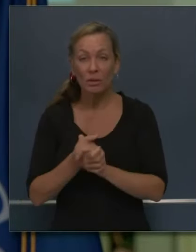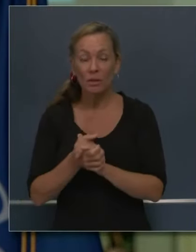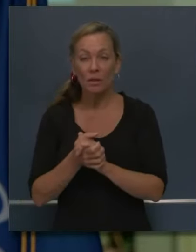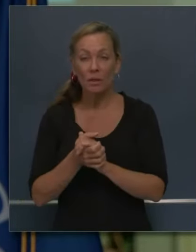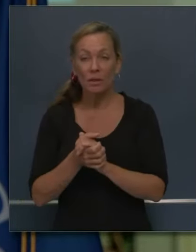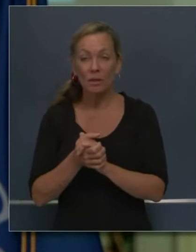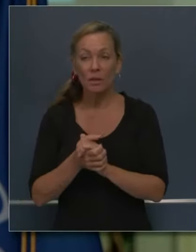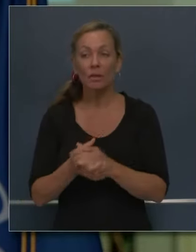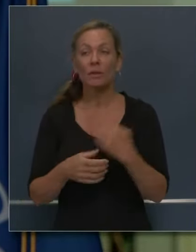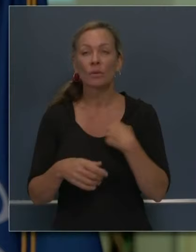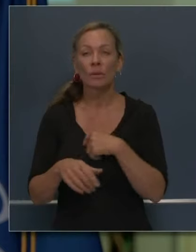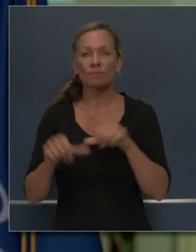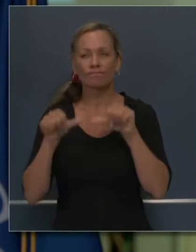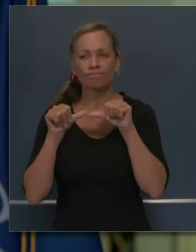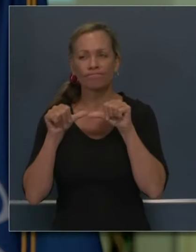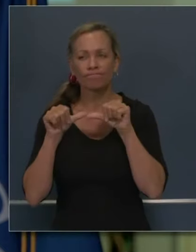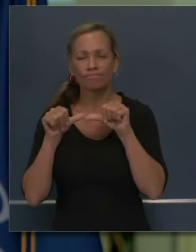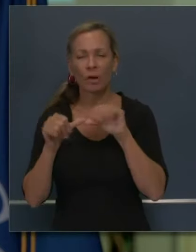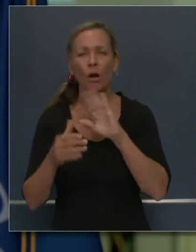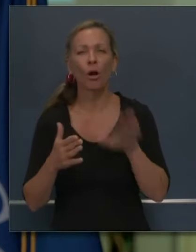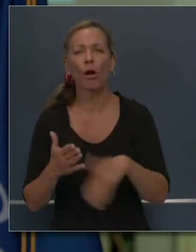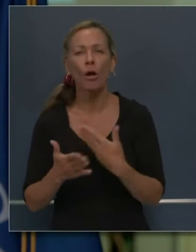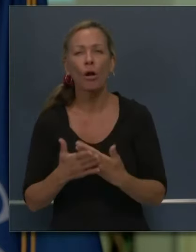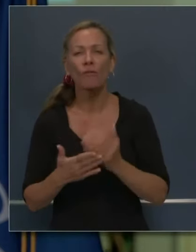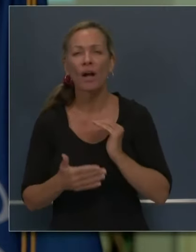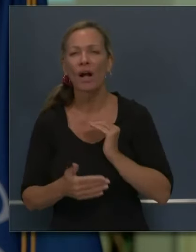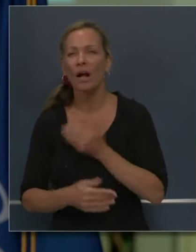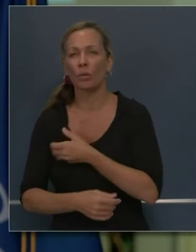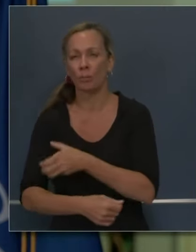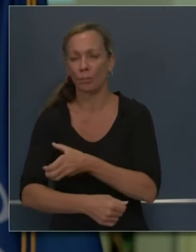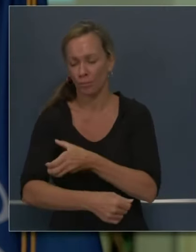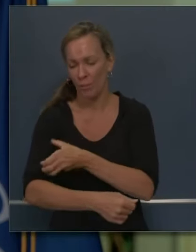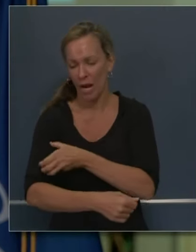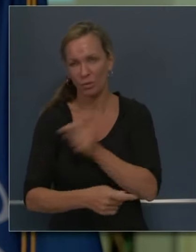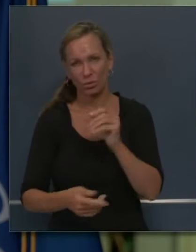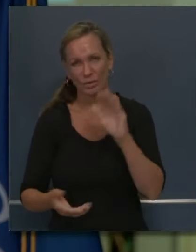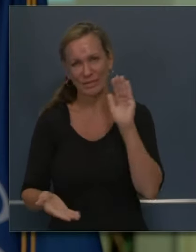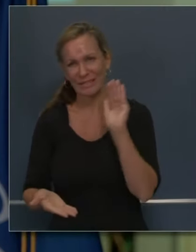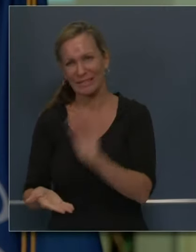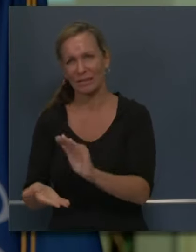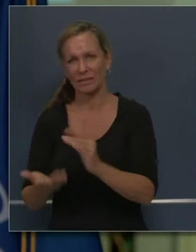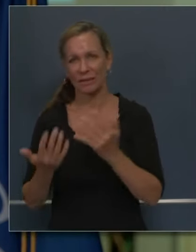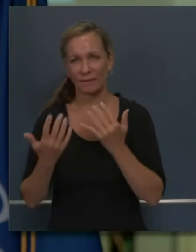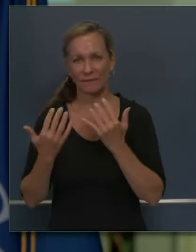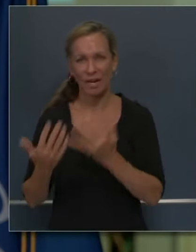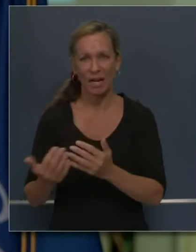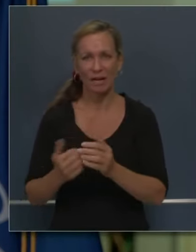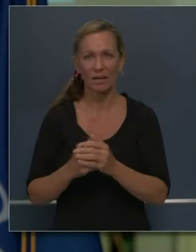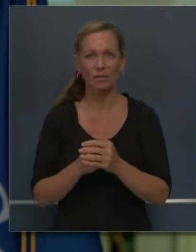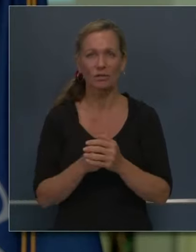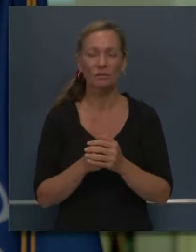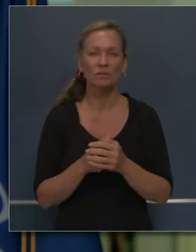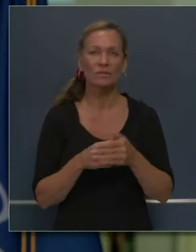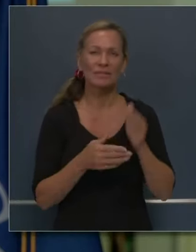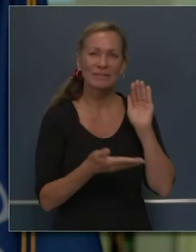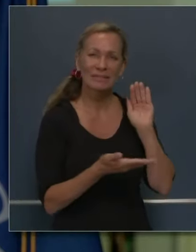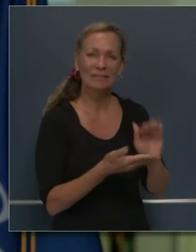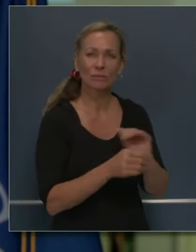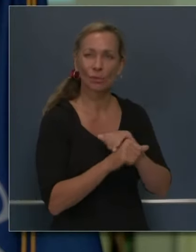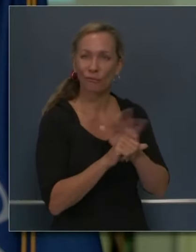to mitigate the spread of these wildfires as well as the spread of COVID-19. And I just want to thank all of you